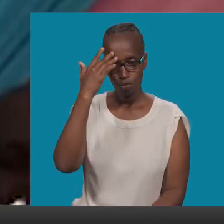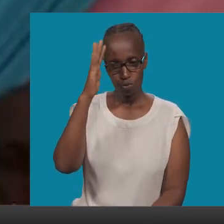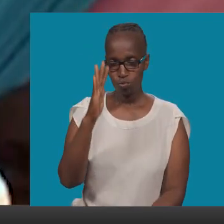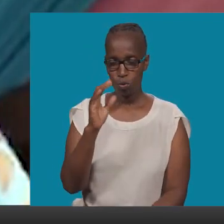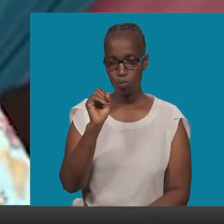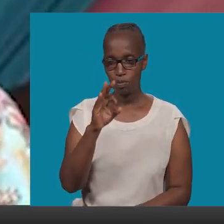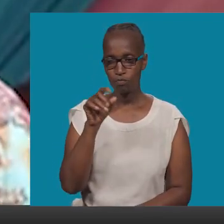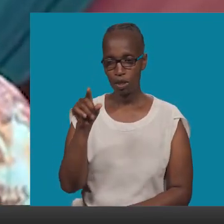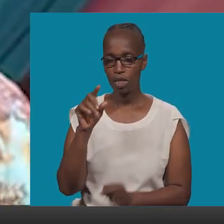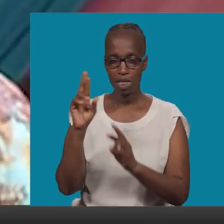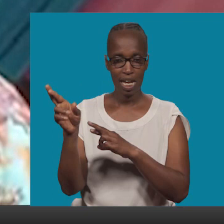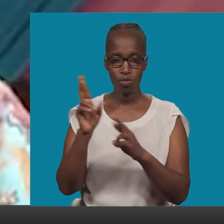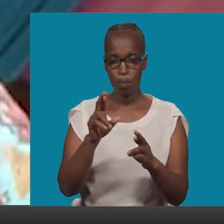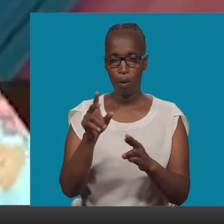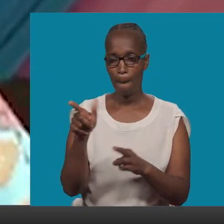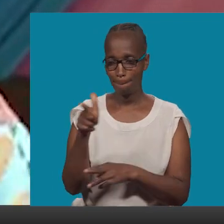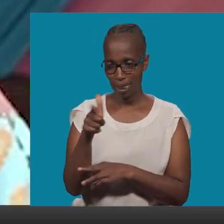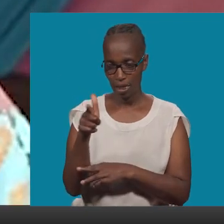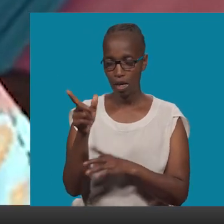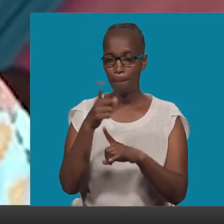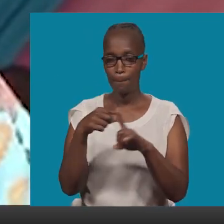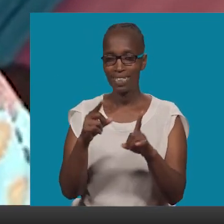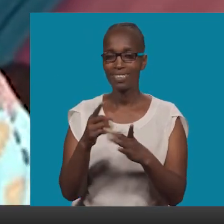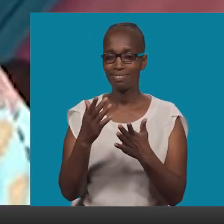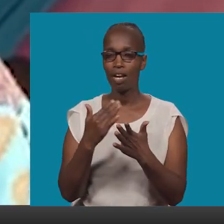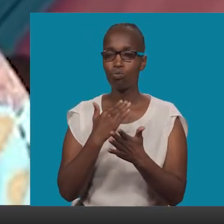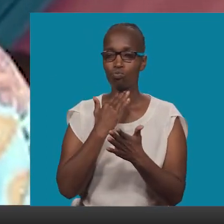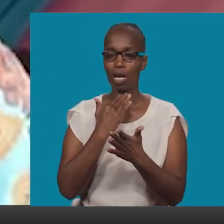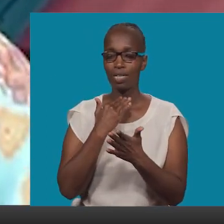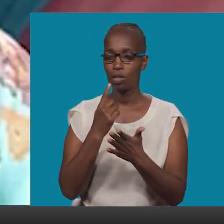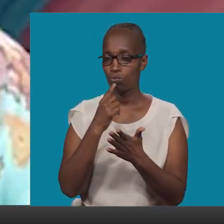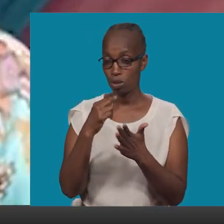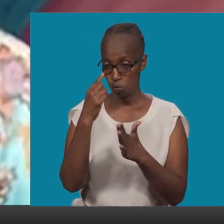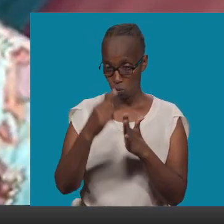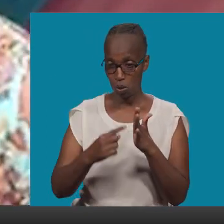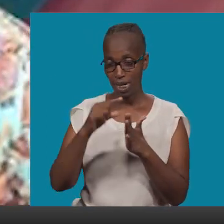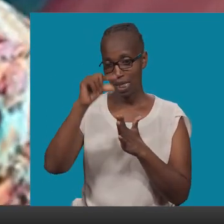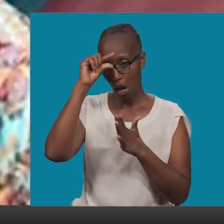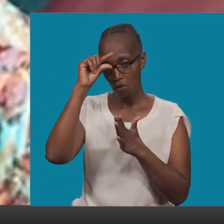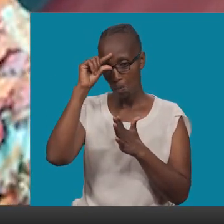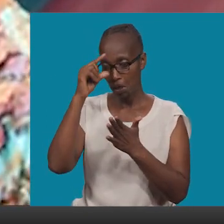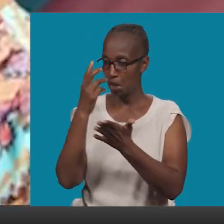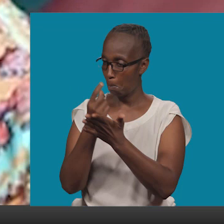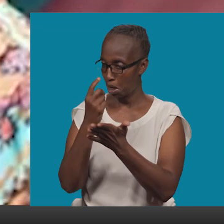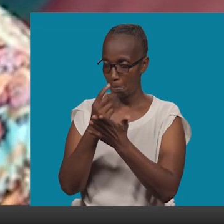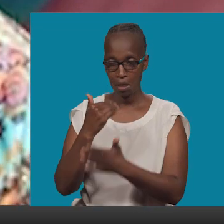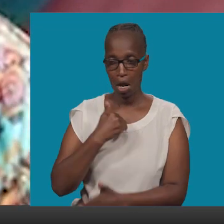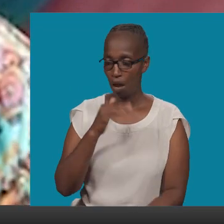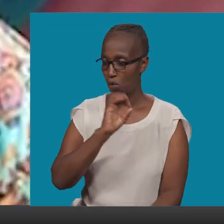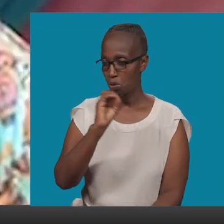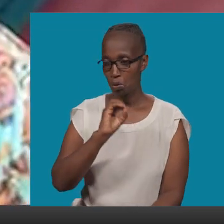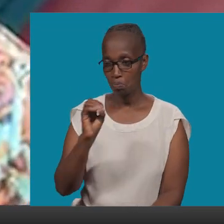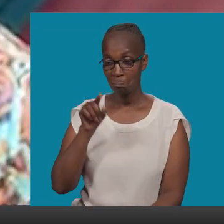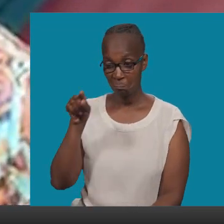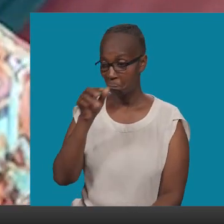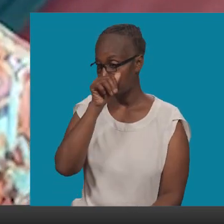I'm not sure if there's the regular media, but I would like to say that indeed I did say that the government is